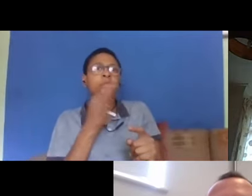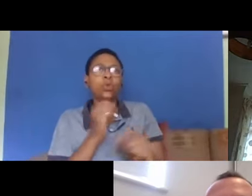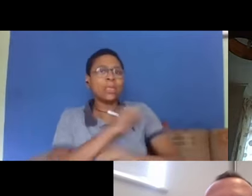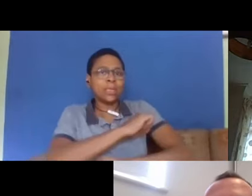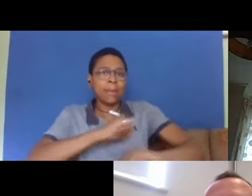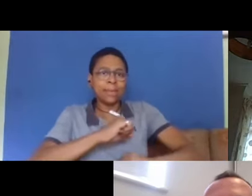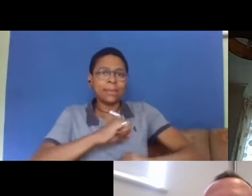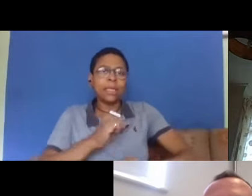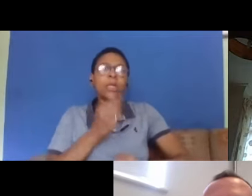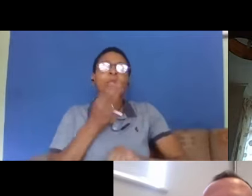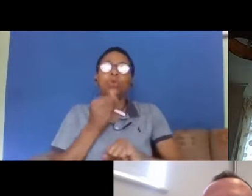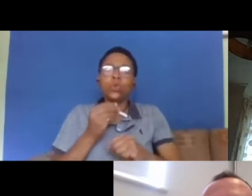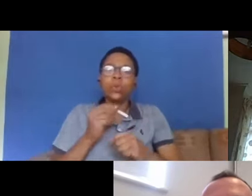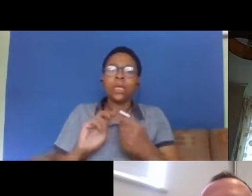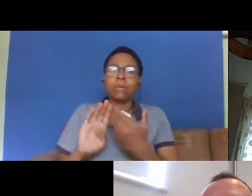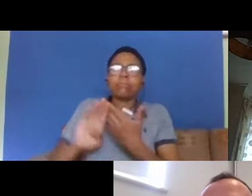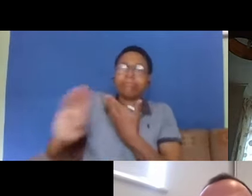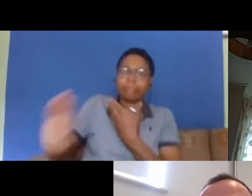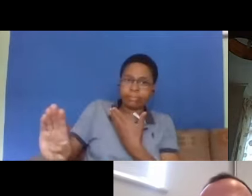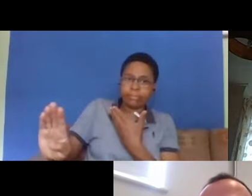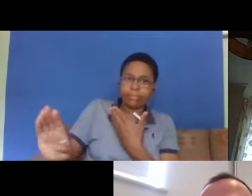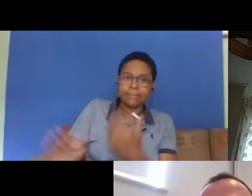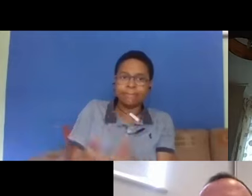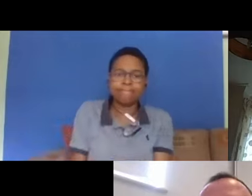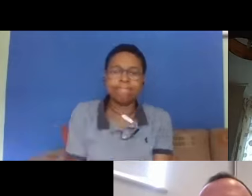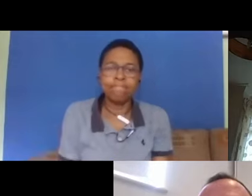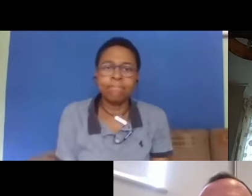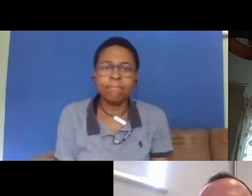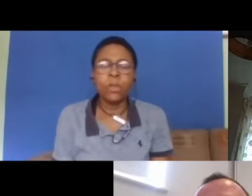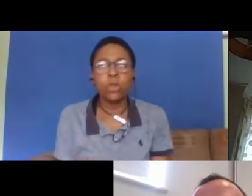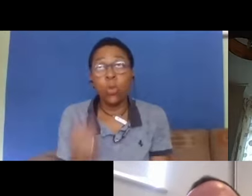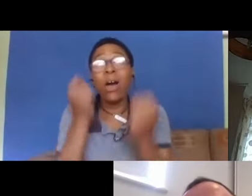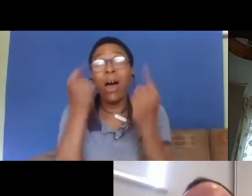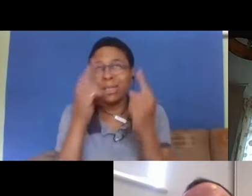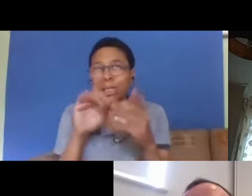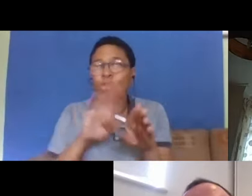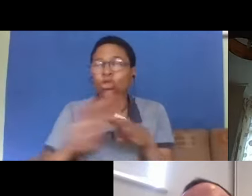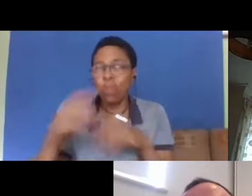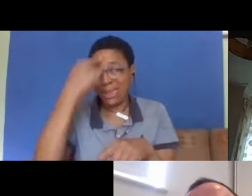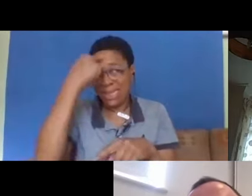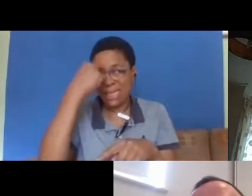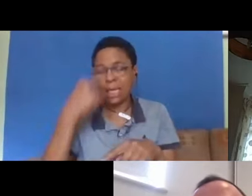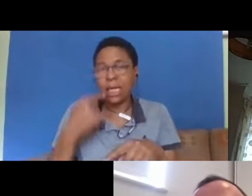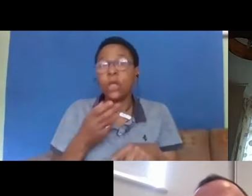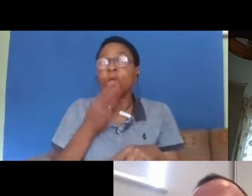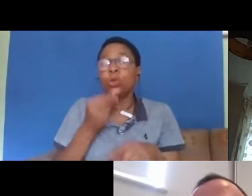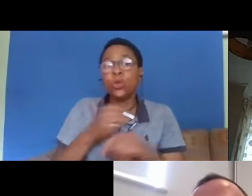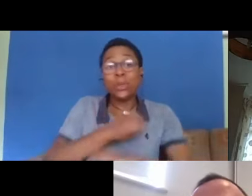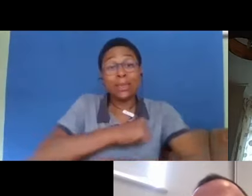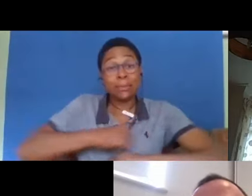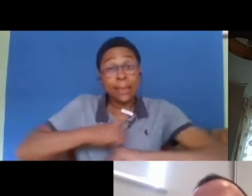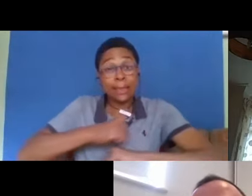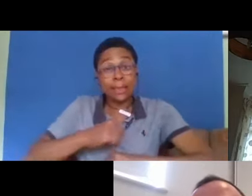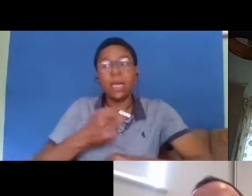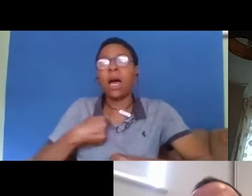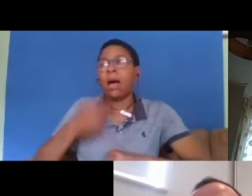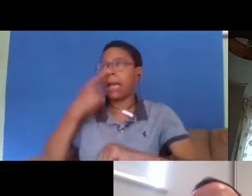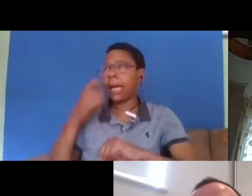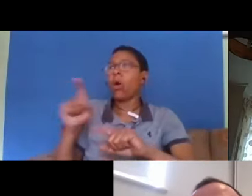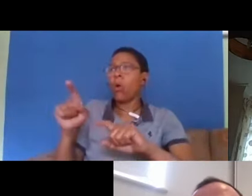So the idea is that you have enough space for people to maintain a distance, whilst recognising